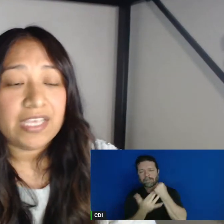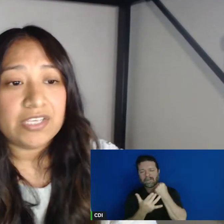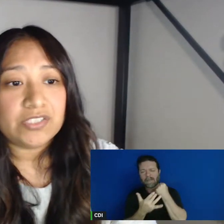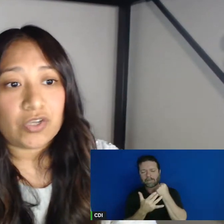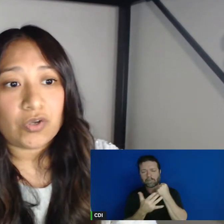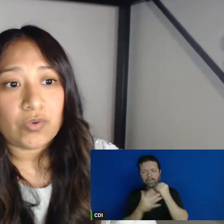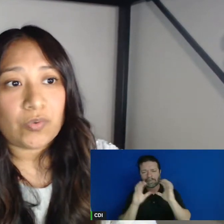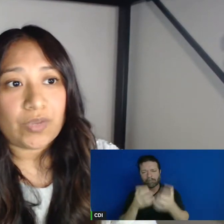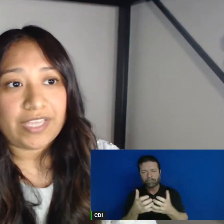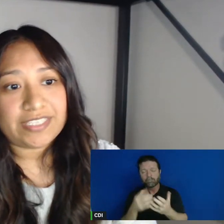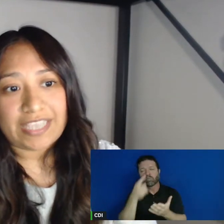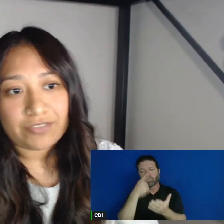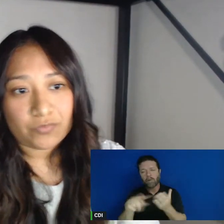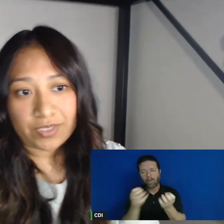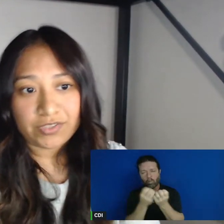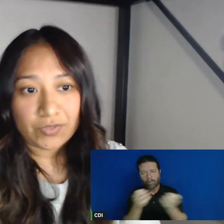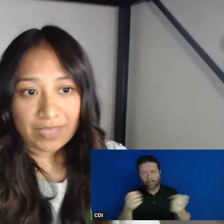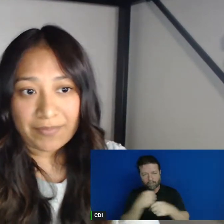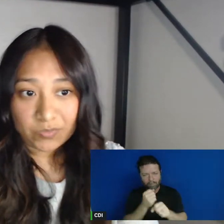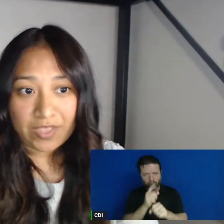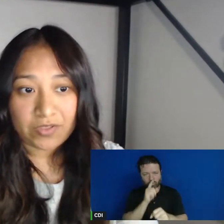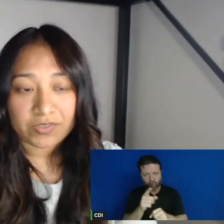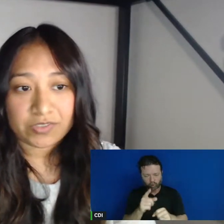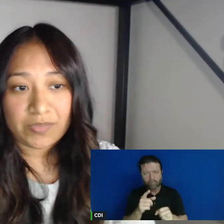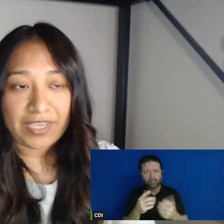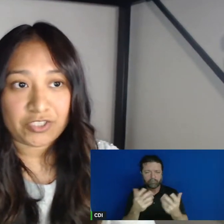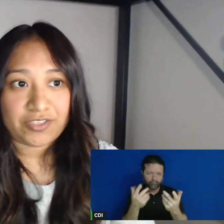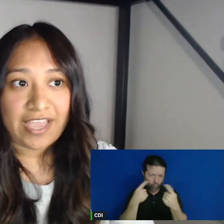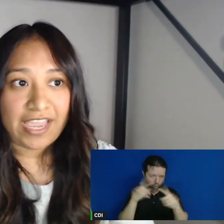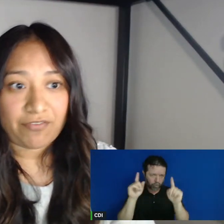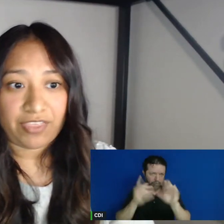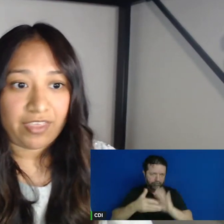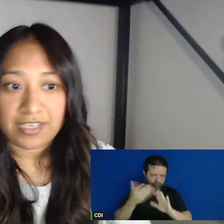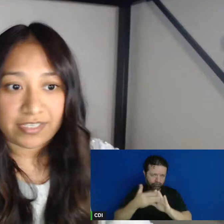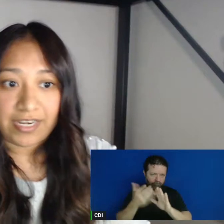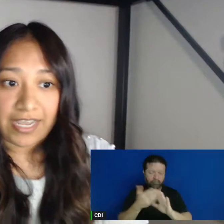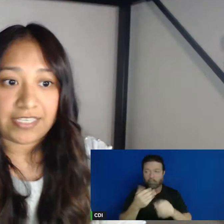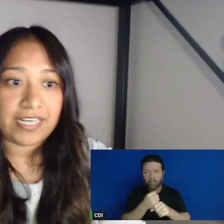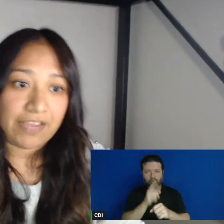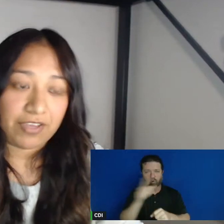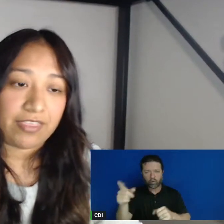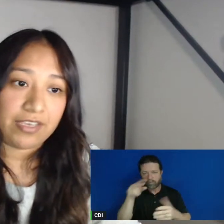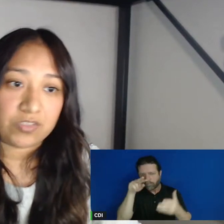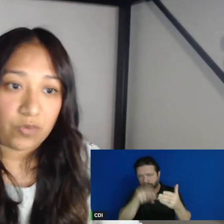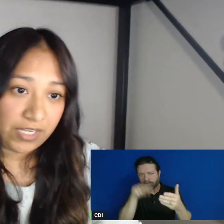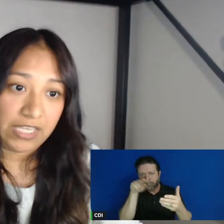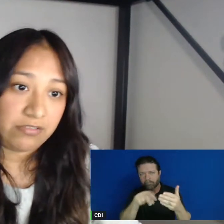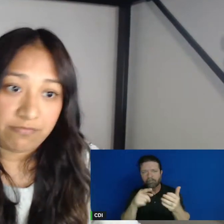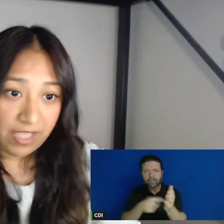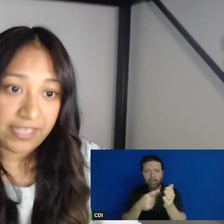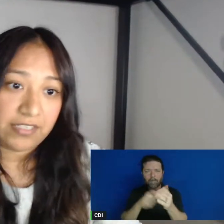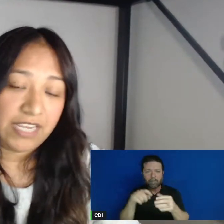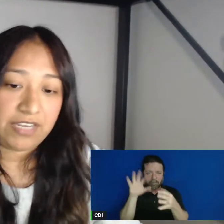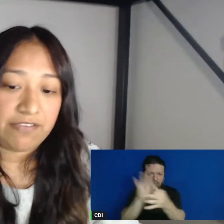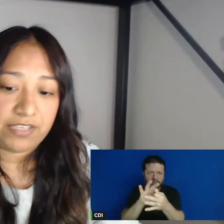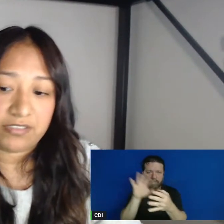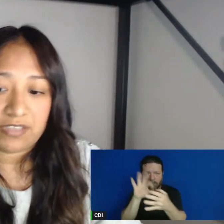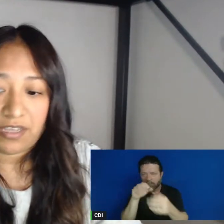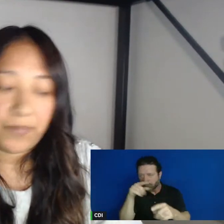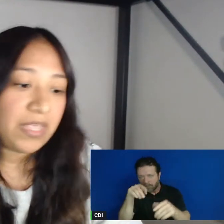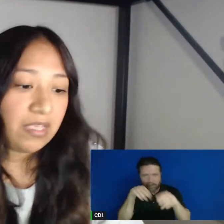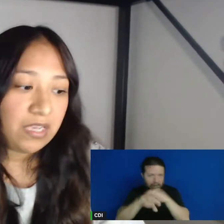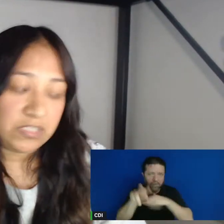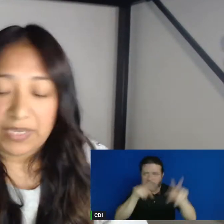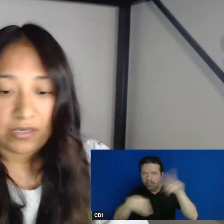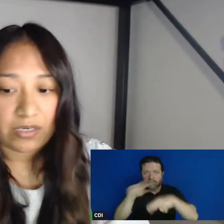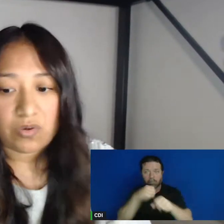properly. So it does have to run through them as well to make sure that everything is connected, everything is working fine, even if it's